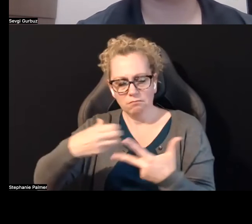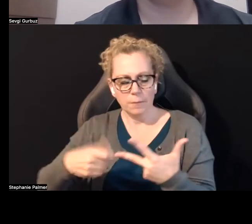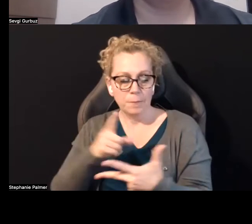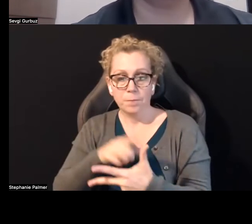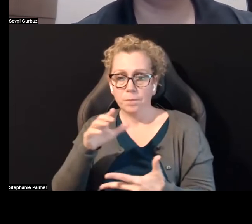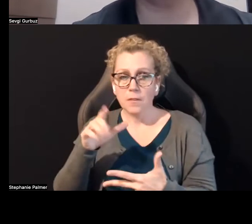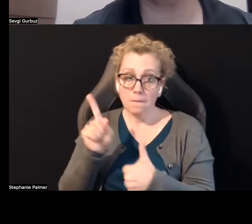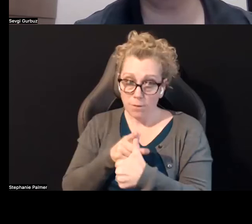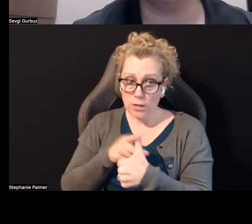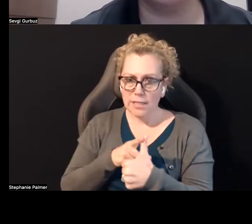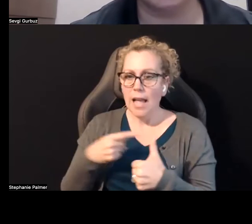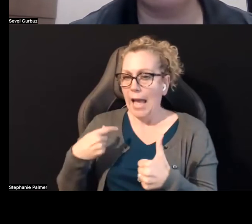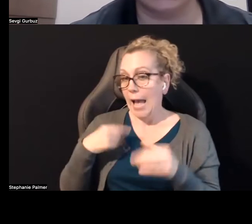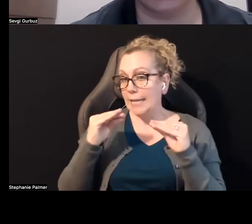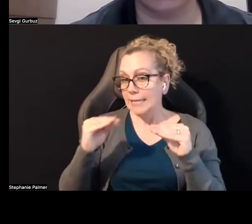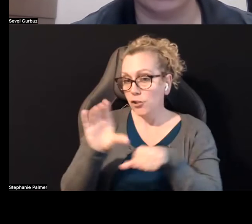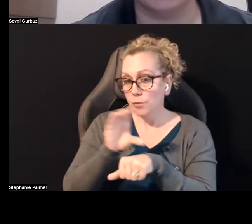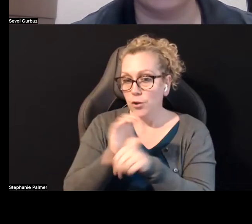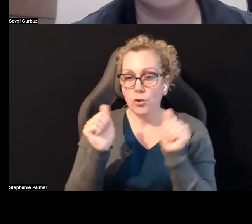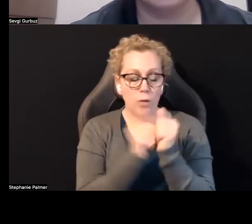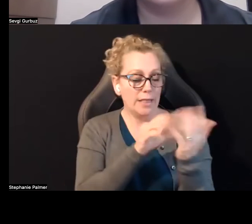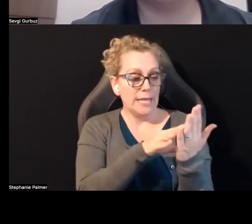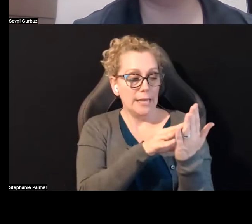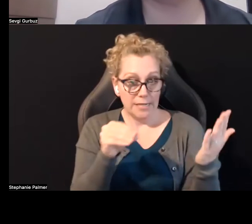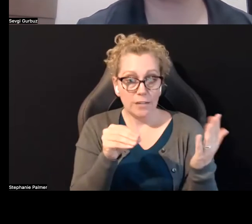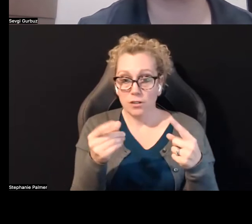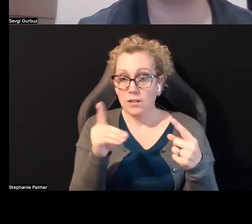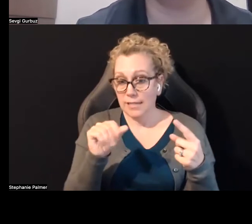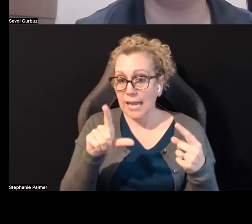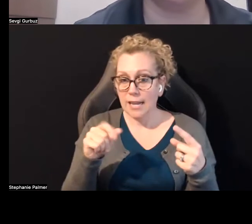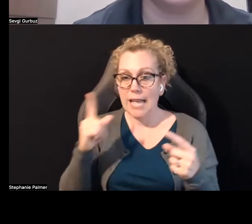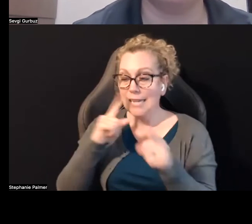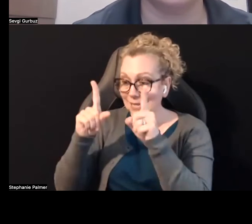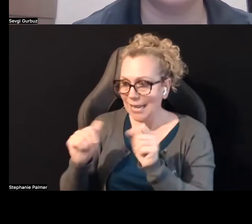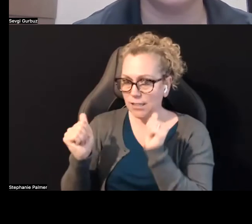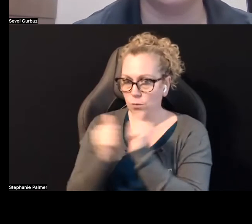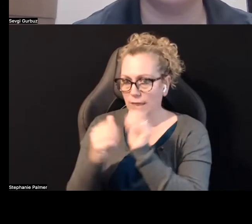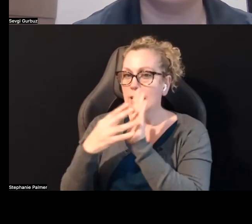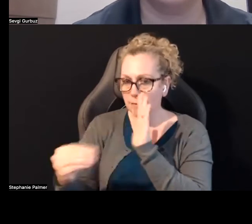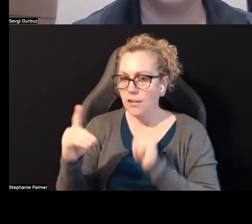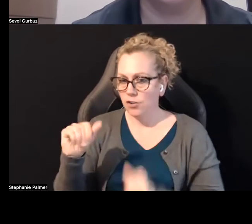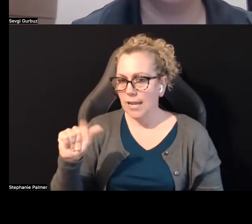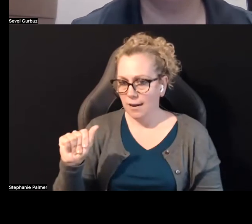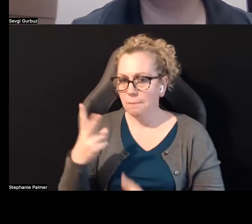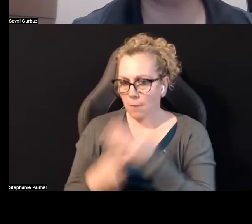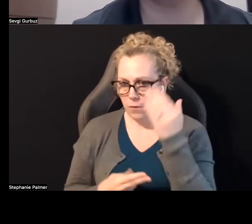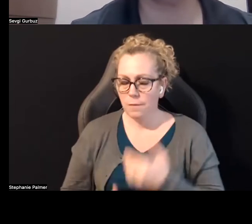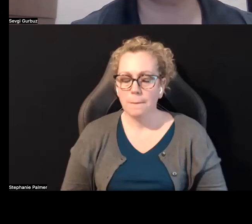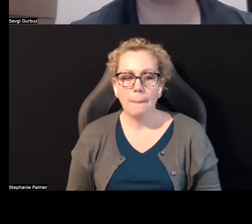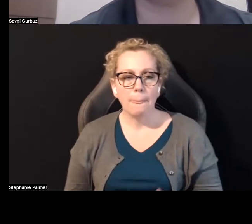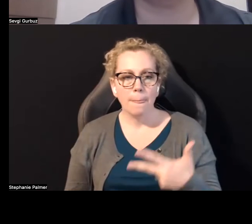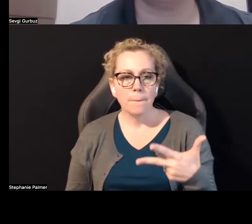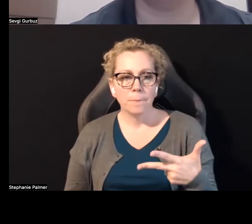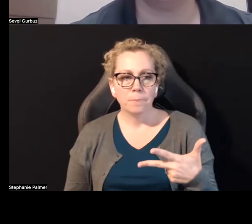case where I teach the computer using imitation data and I test the computer using imitation data. With